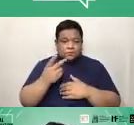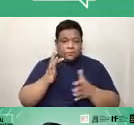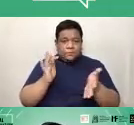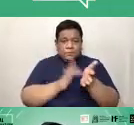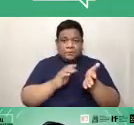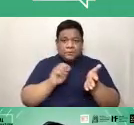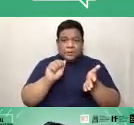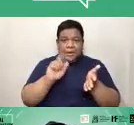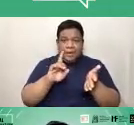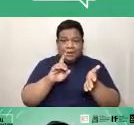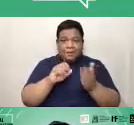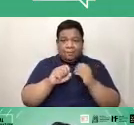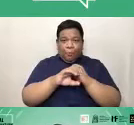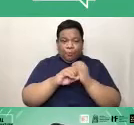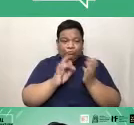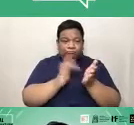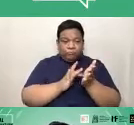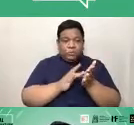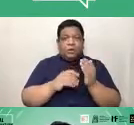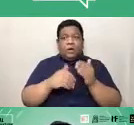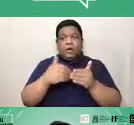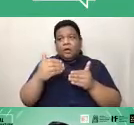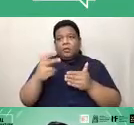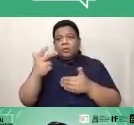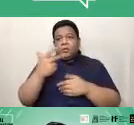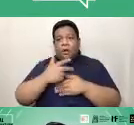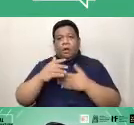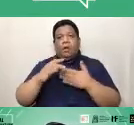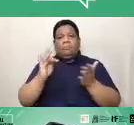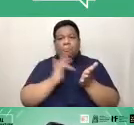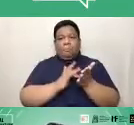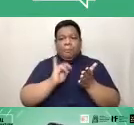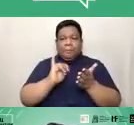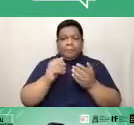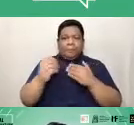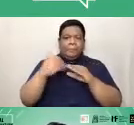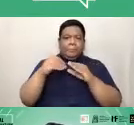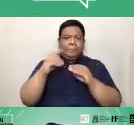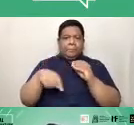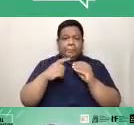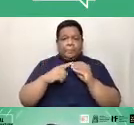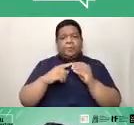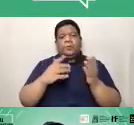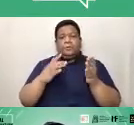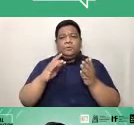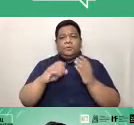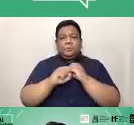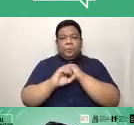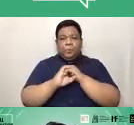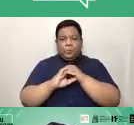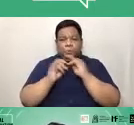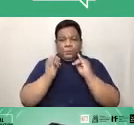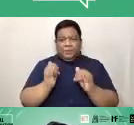then suddenly for the next 3 days you get nothing but ads for motorcycle parts? So those are all examples